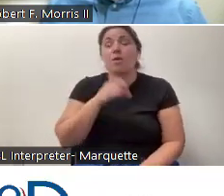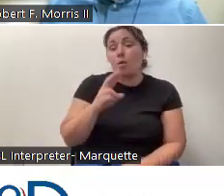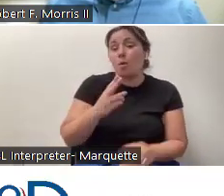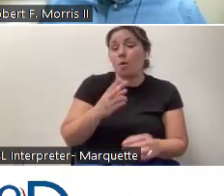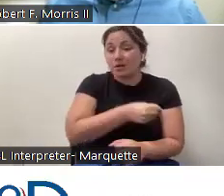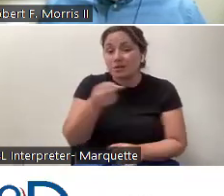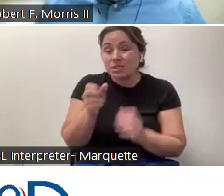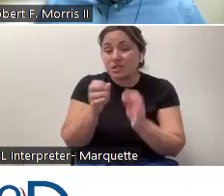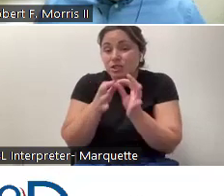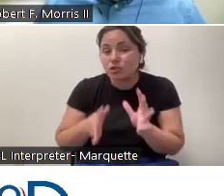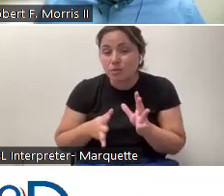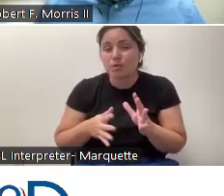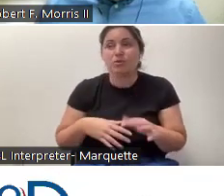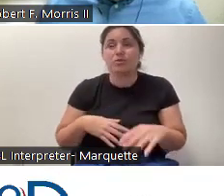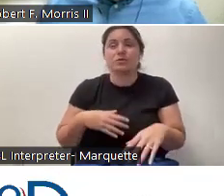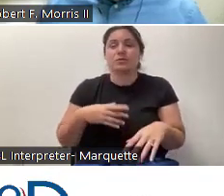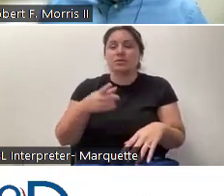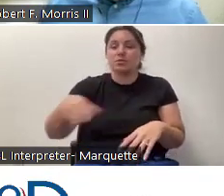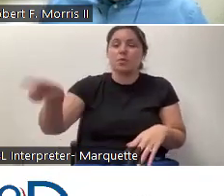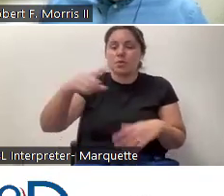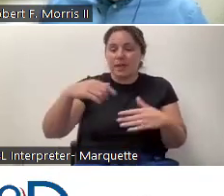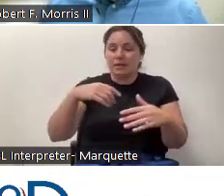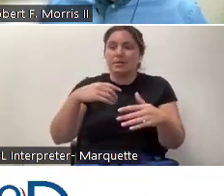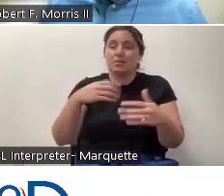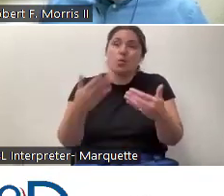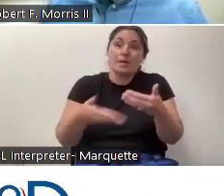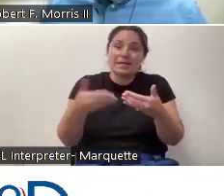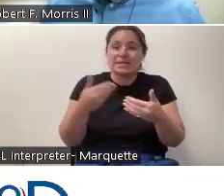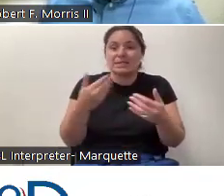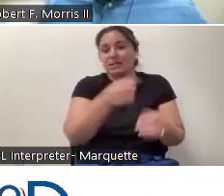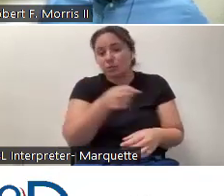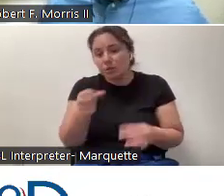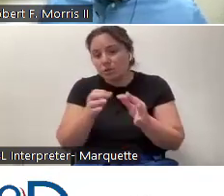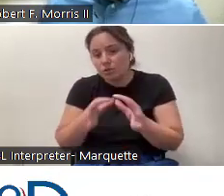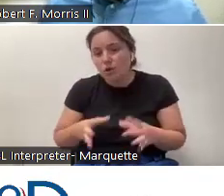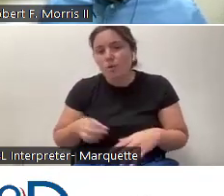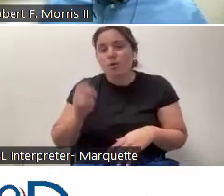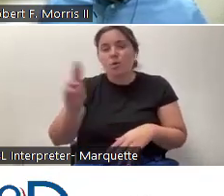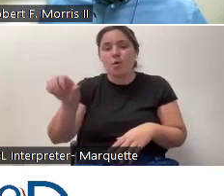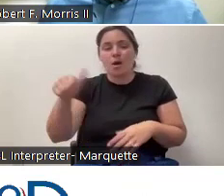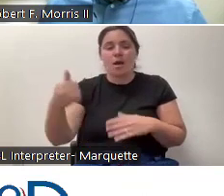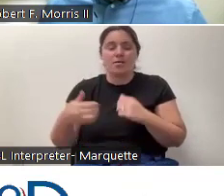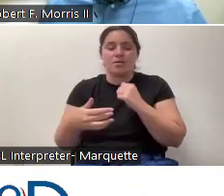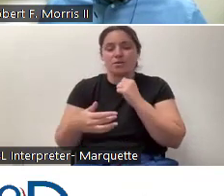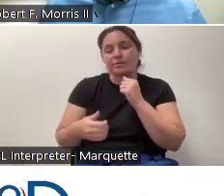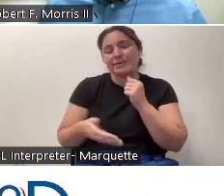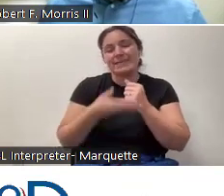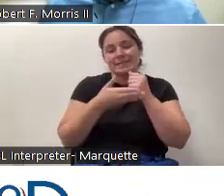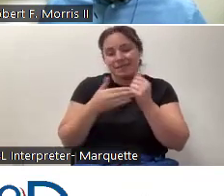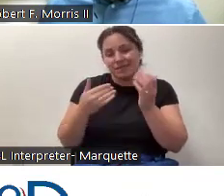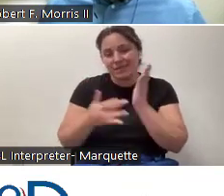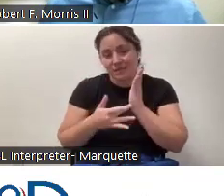and the ease of access for us to get interpreters or using some of that assistive technology. We're